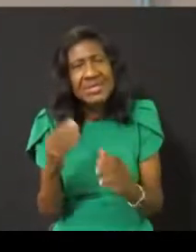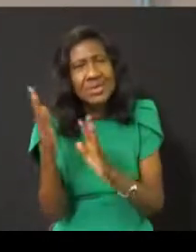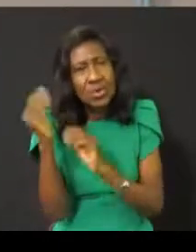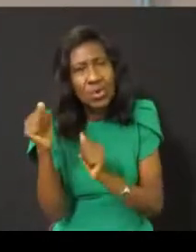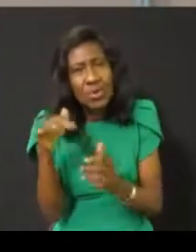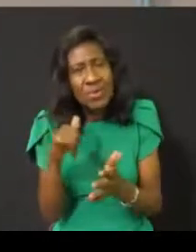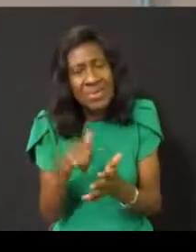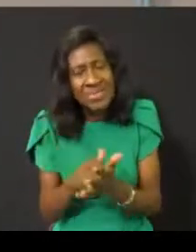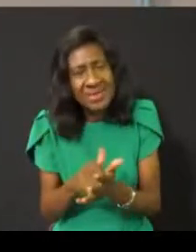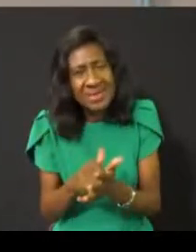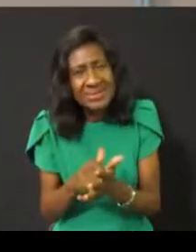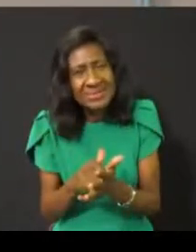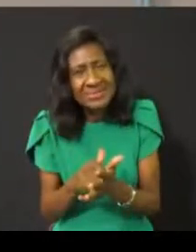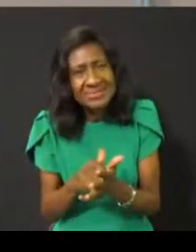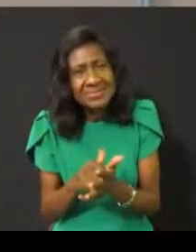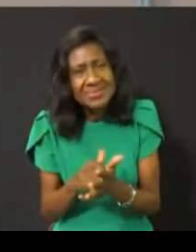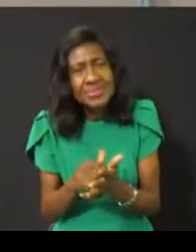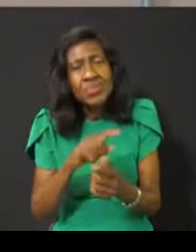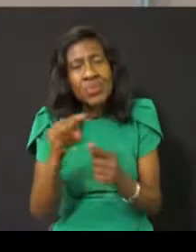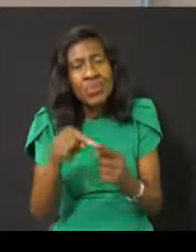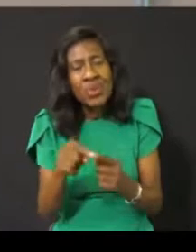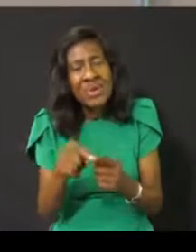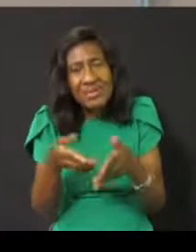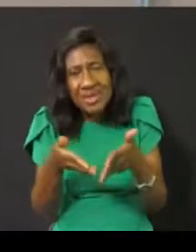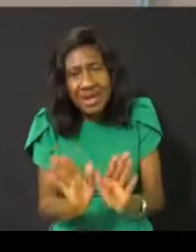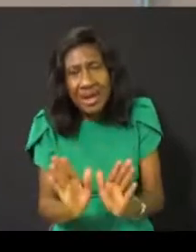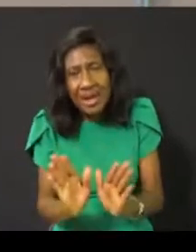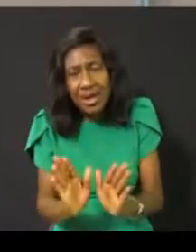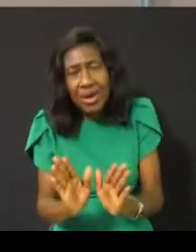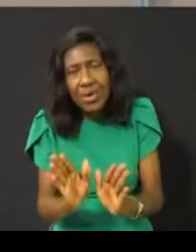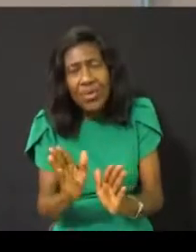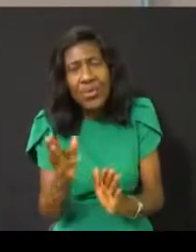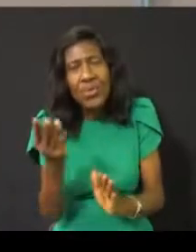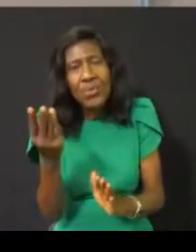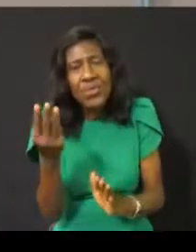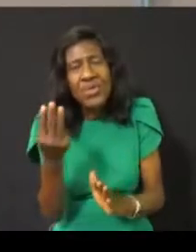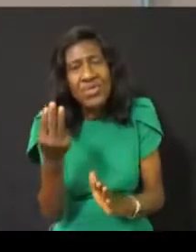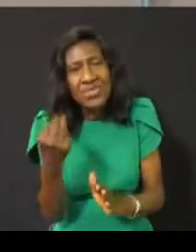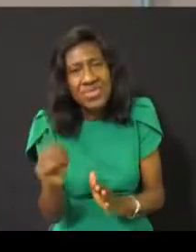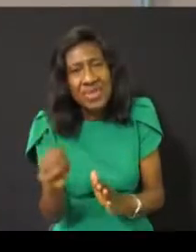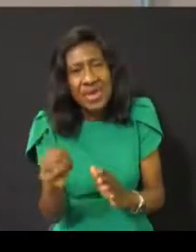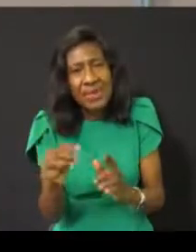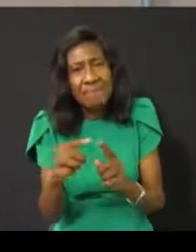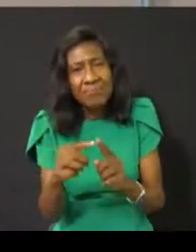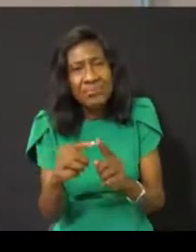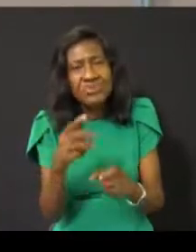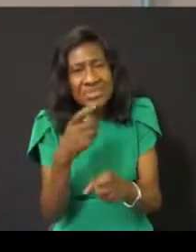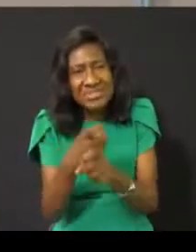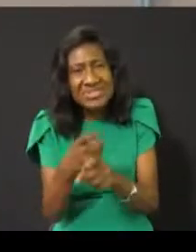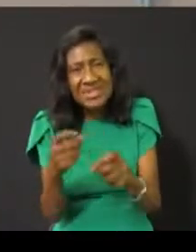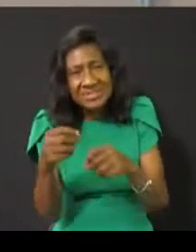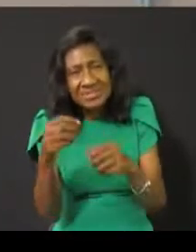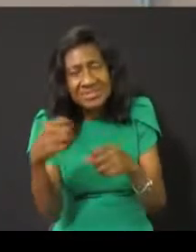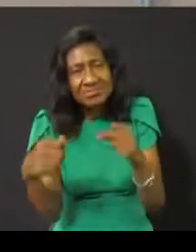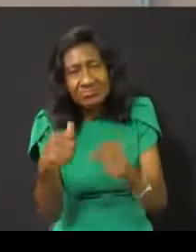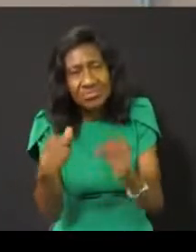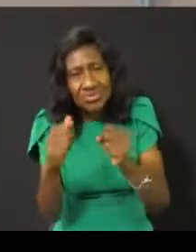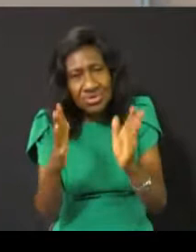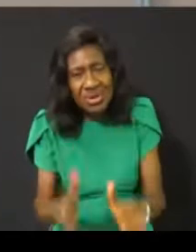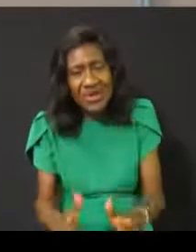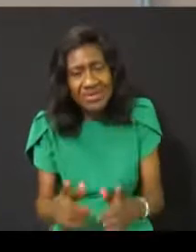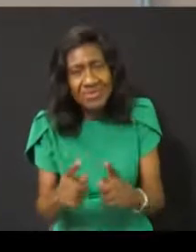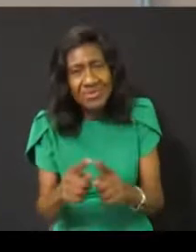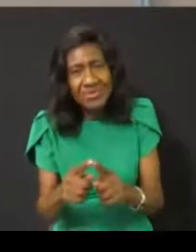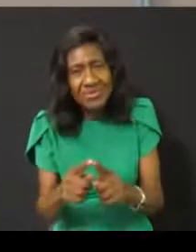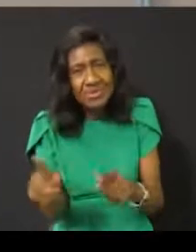that decentralizing the process will encourage more taxi drivers and transport operators to return